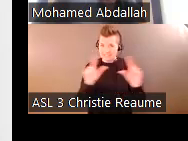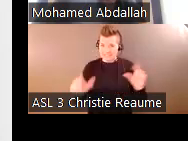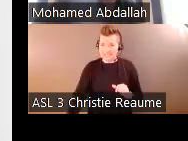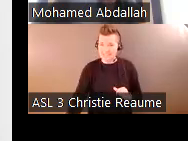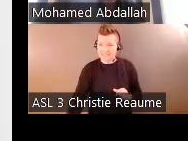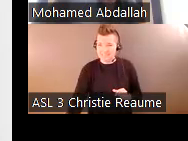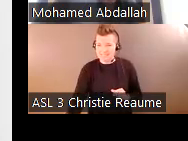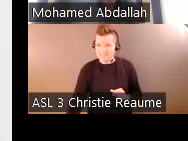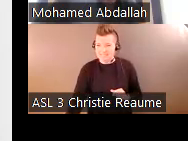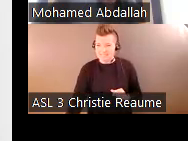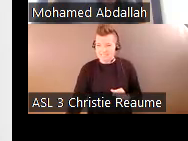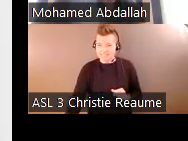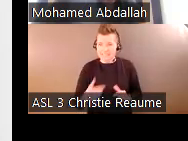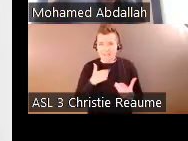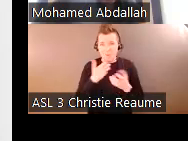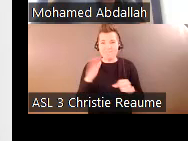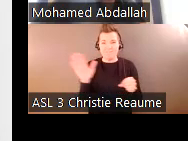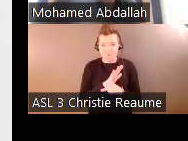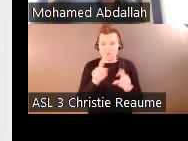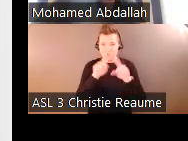I'm trying to make it just full screen.